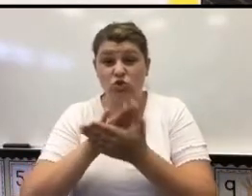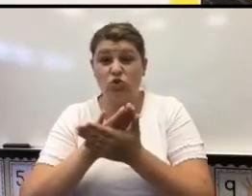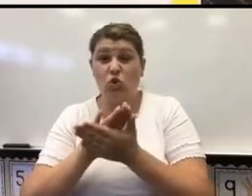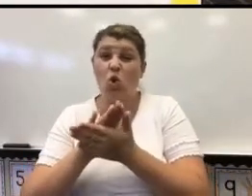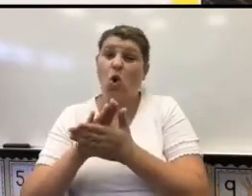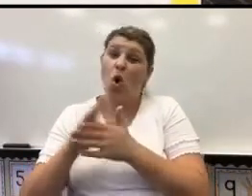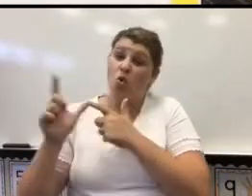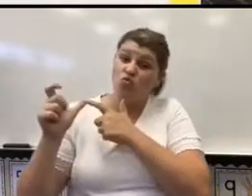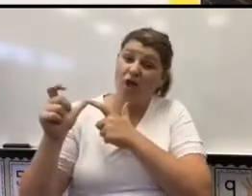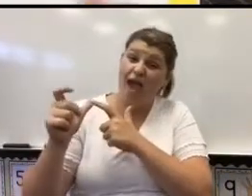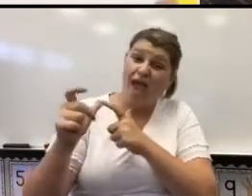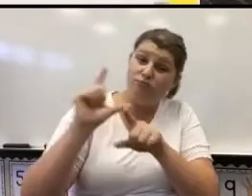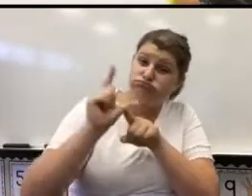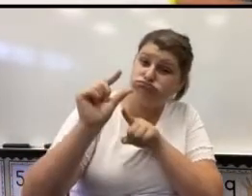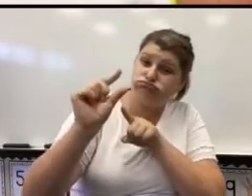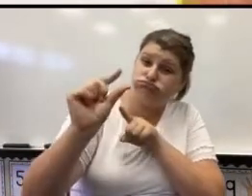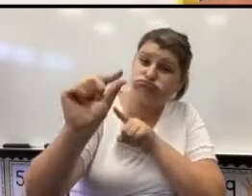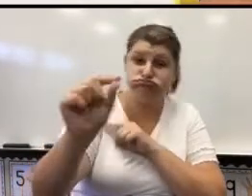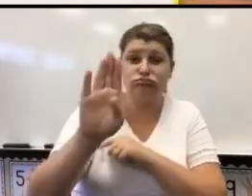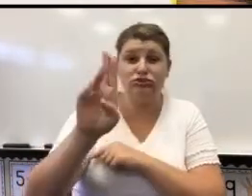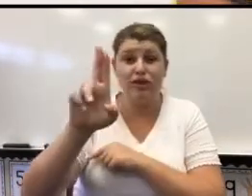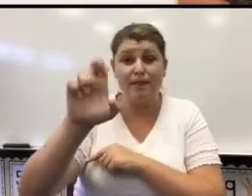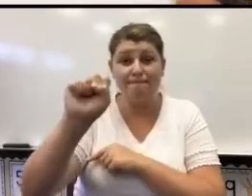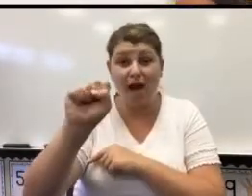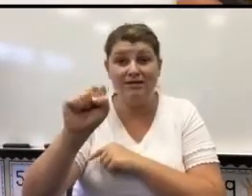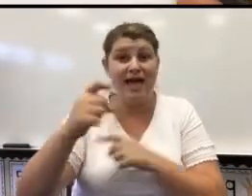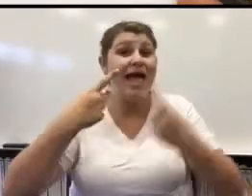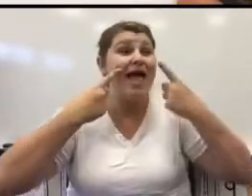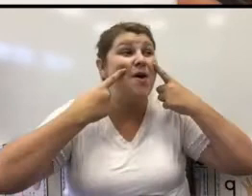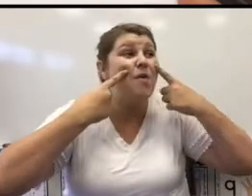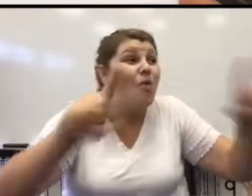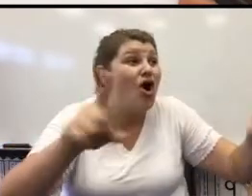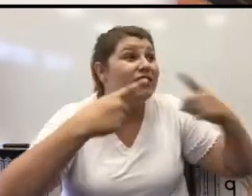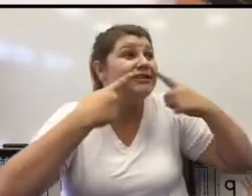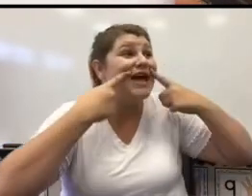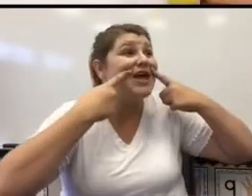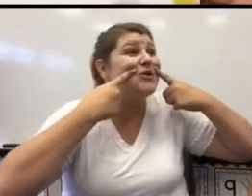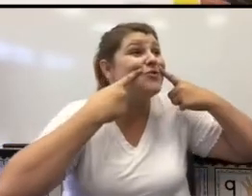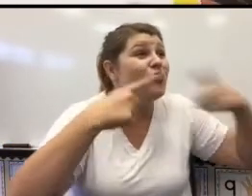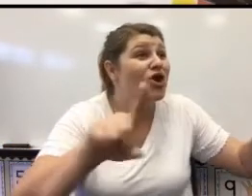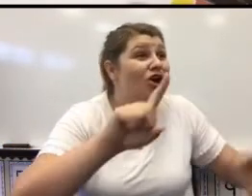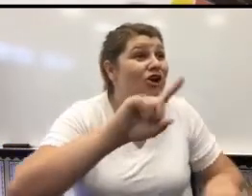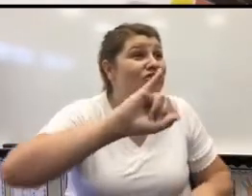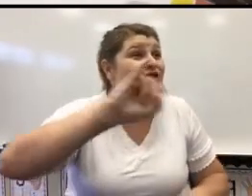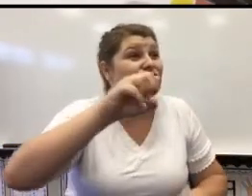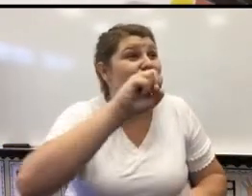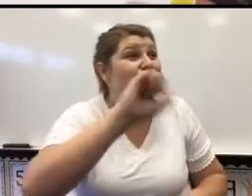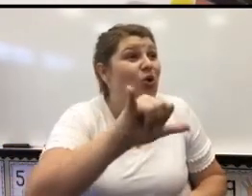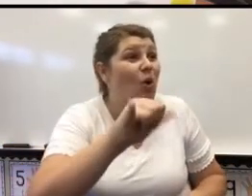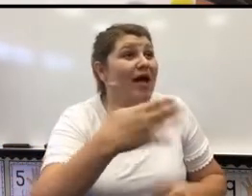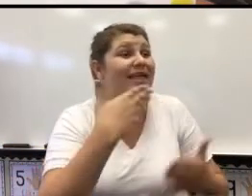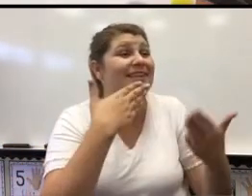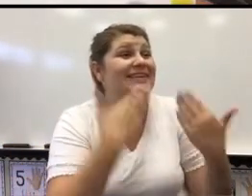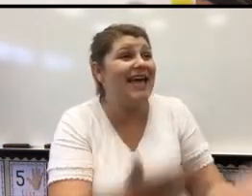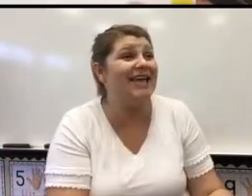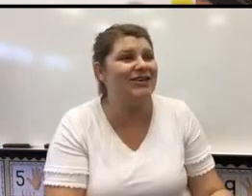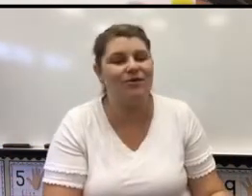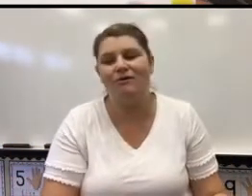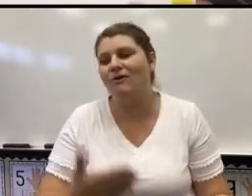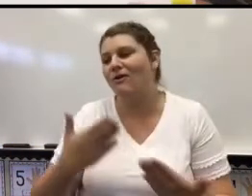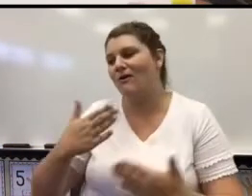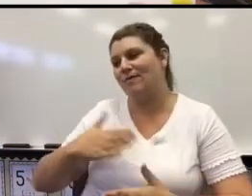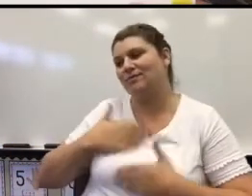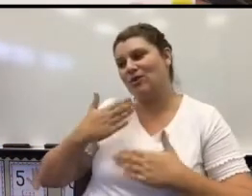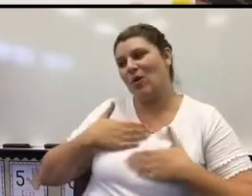school bell rang, he ran to the bus to tell Joy, "It worked! It worked!" He cheered. "I